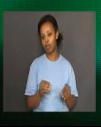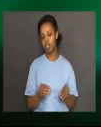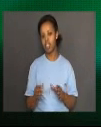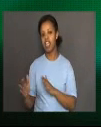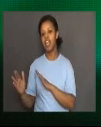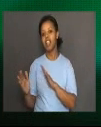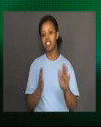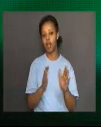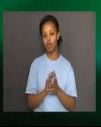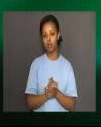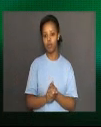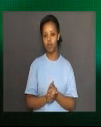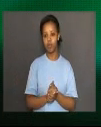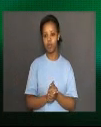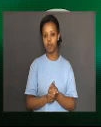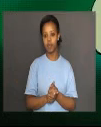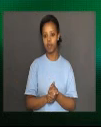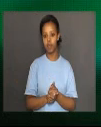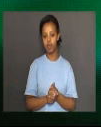Students, let's get ready.